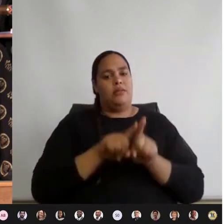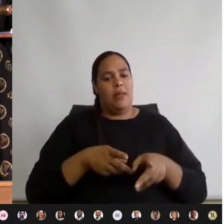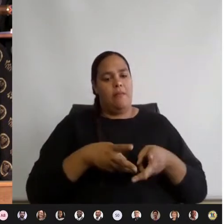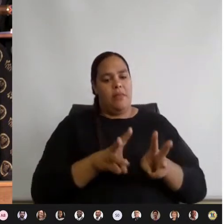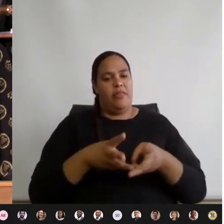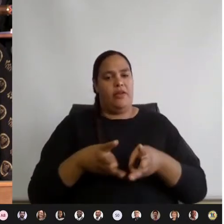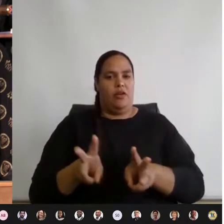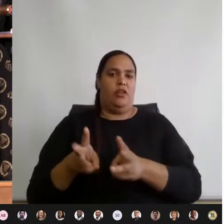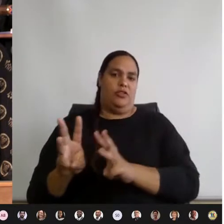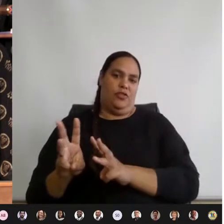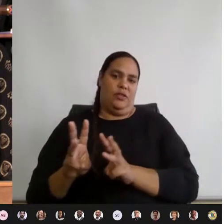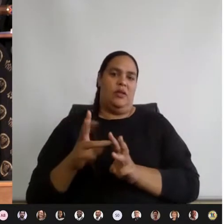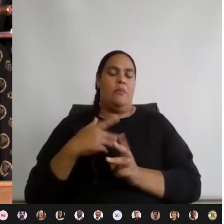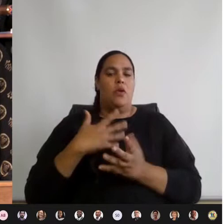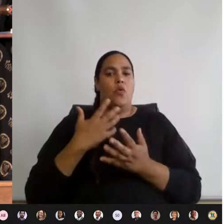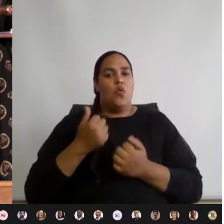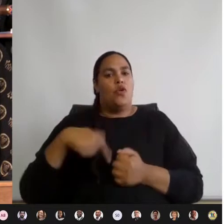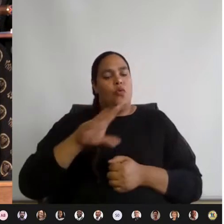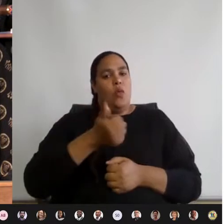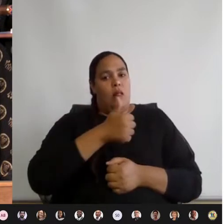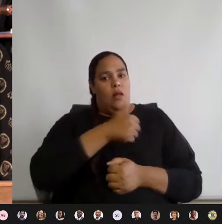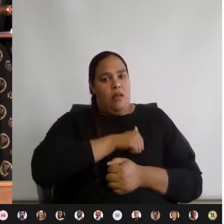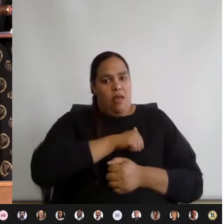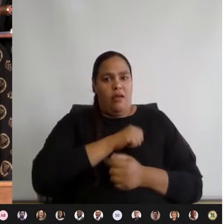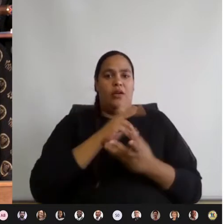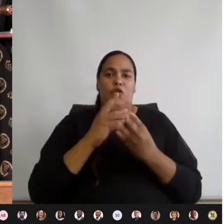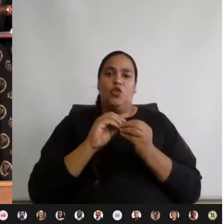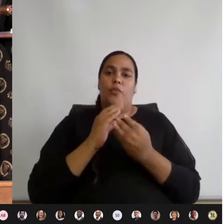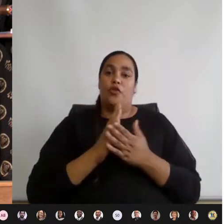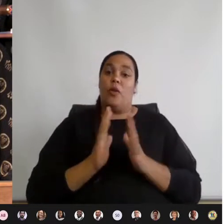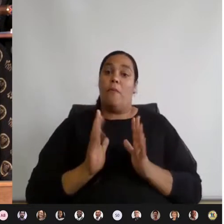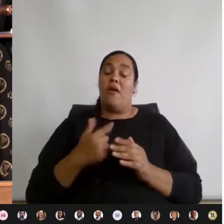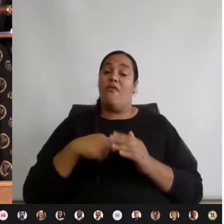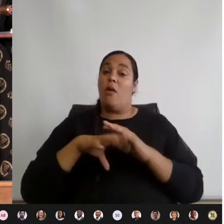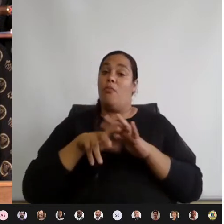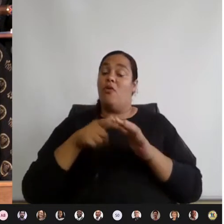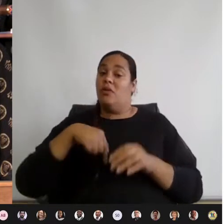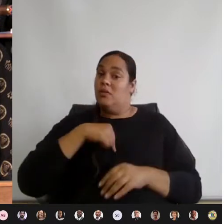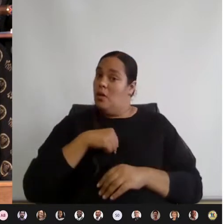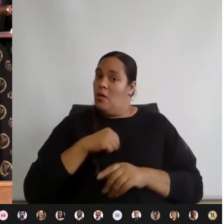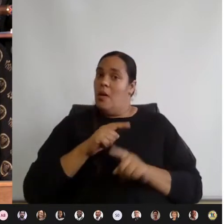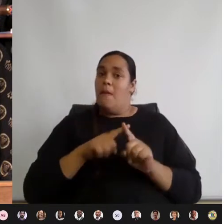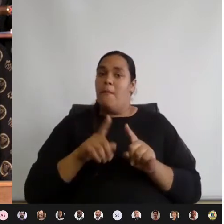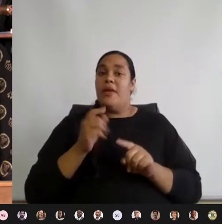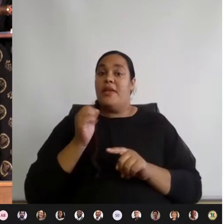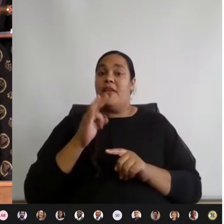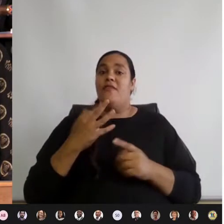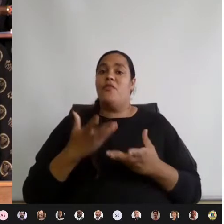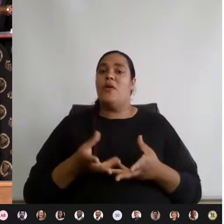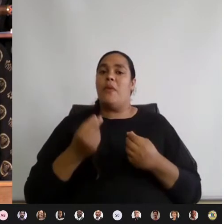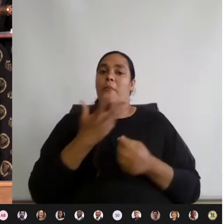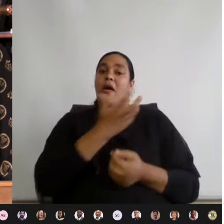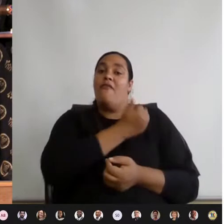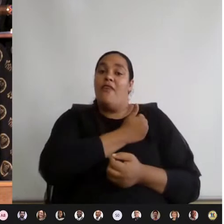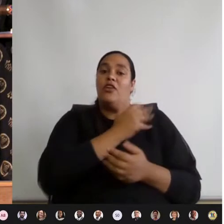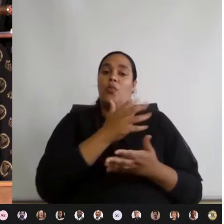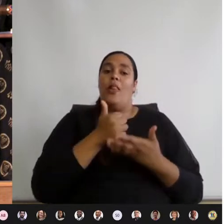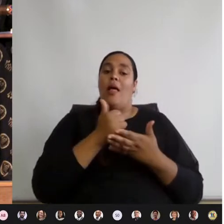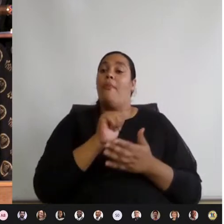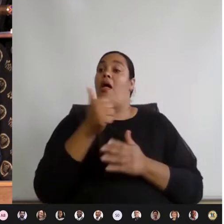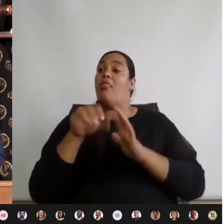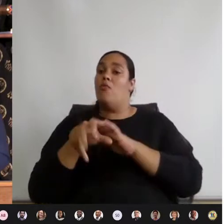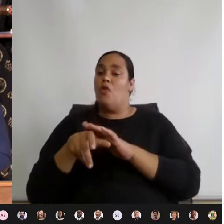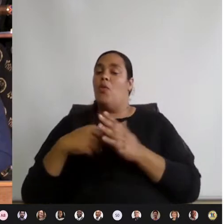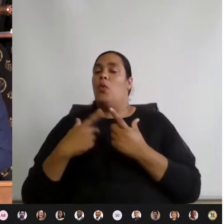methodologies, that I wish them all the luck in making sure, not only for our province, but if we can even get vaccines that are going to help other provinces, we